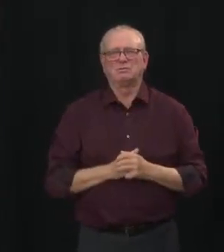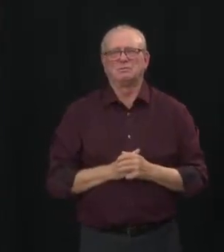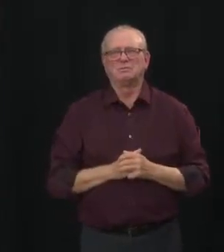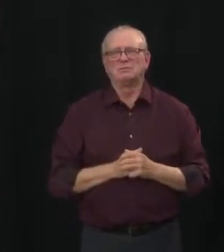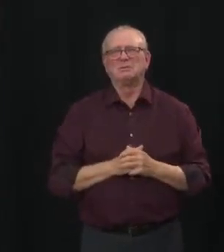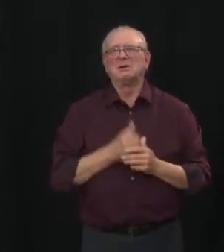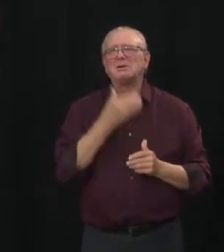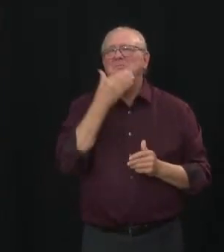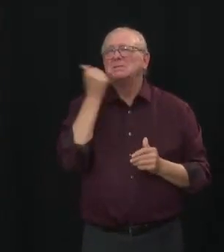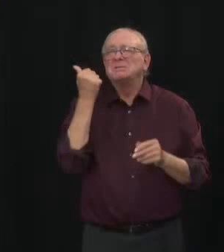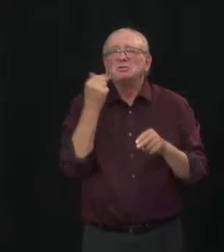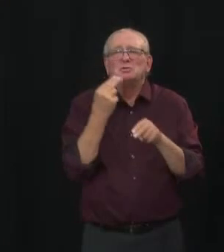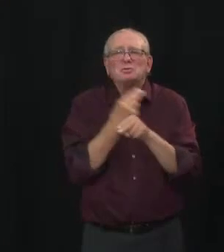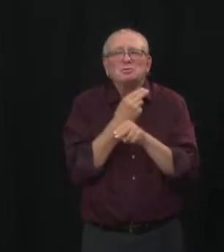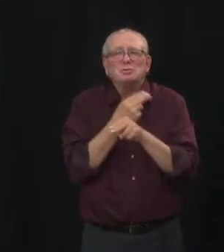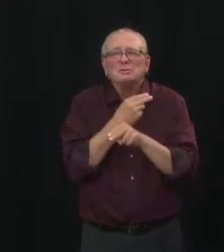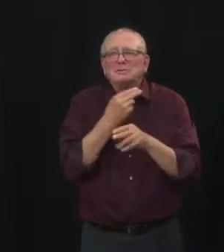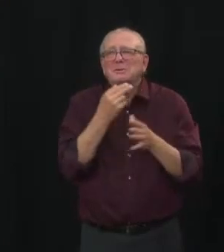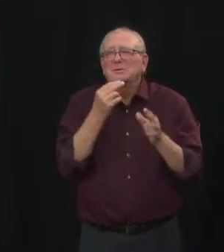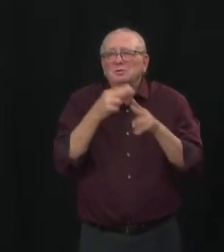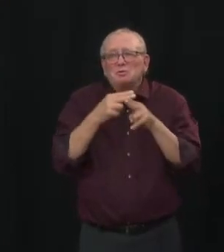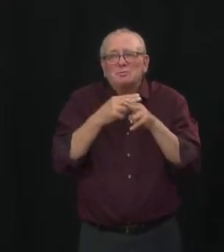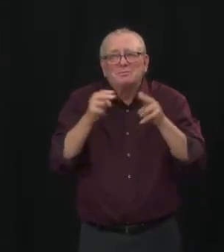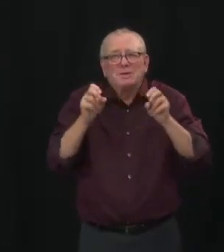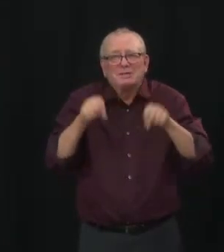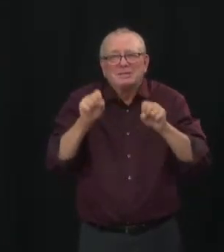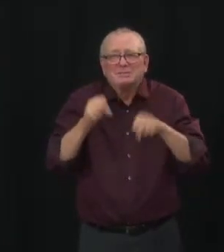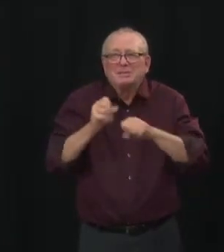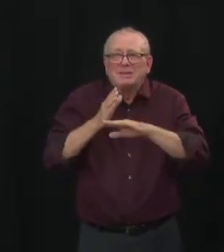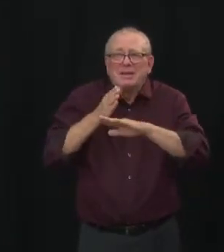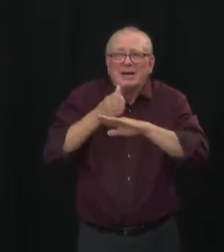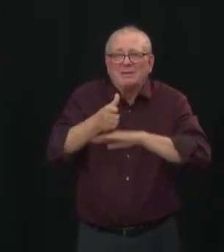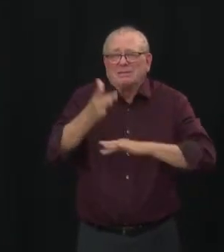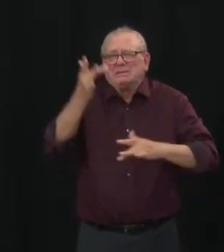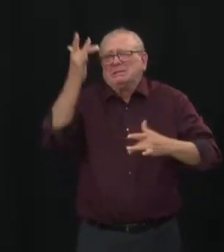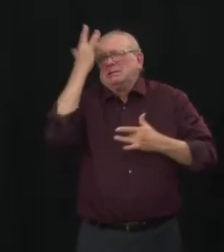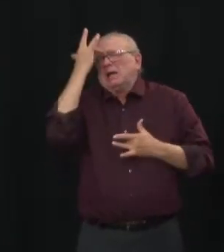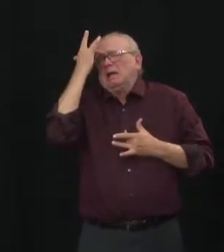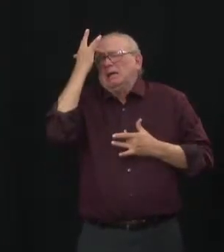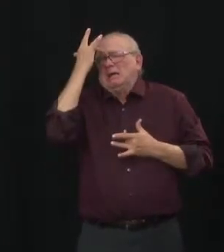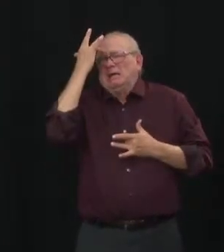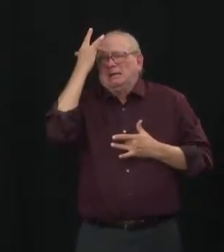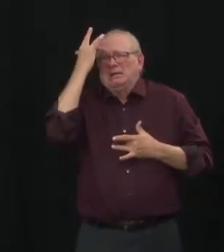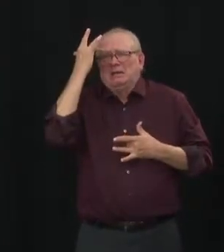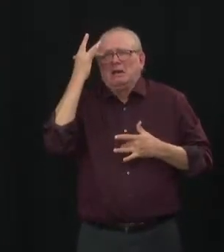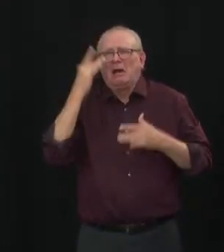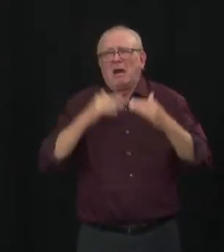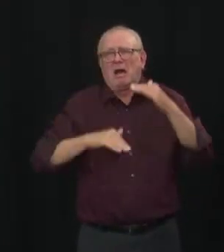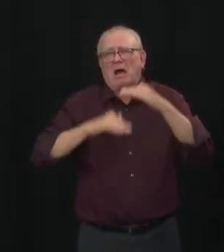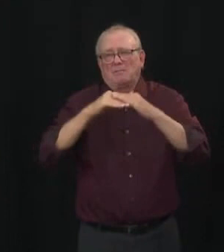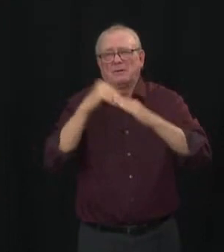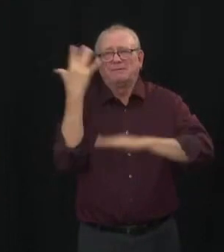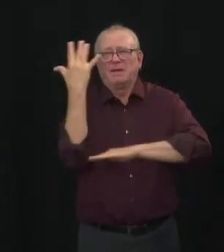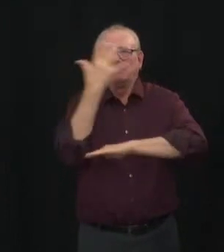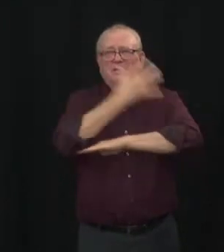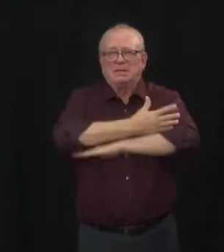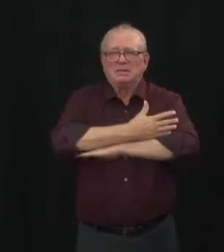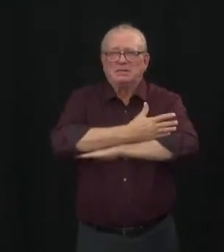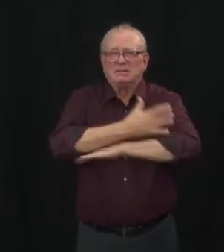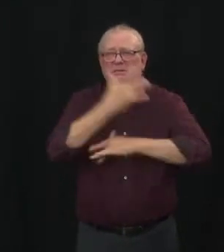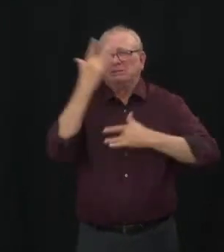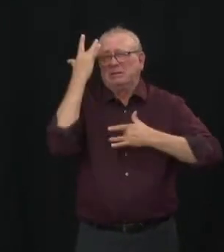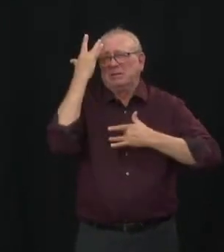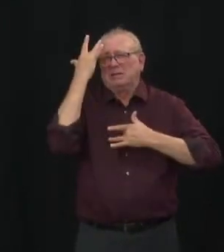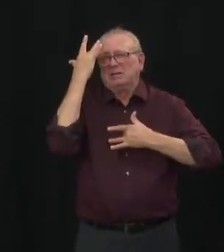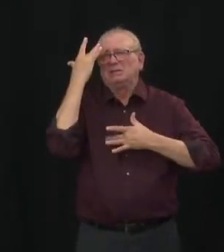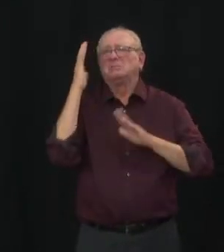and must be started within 5 days of showing symptoms. I encourage Albertans to go online to look at the eligibility criteria